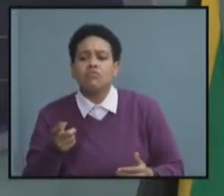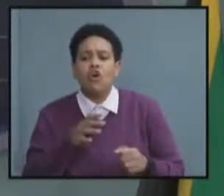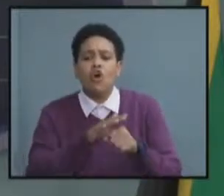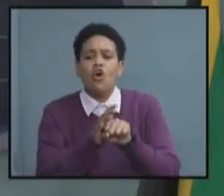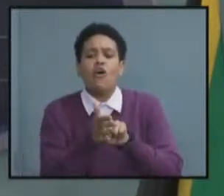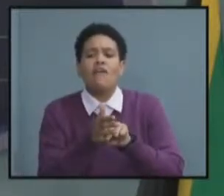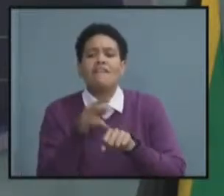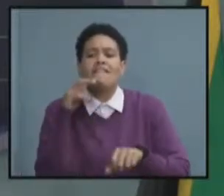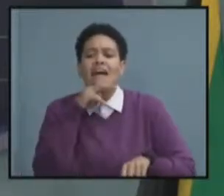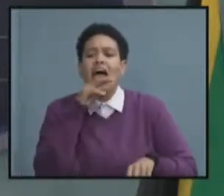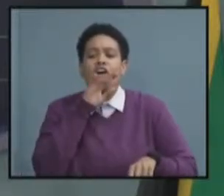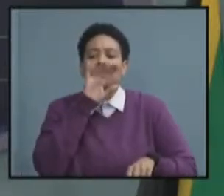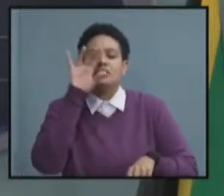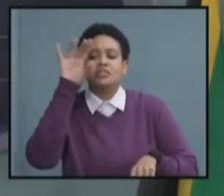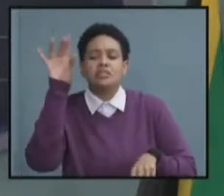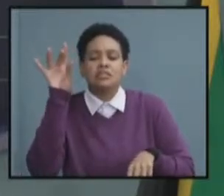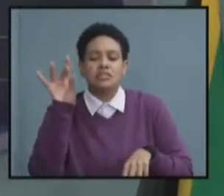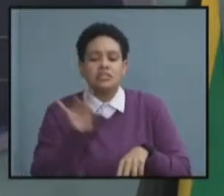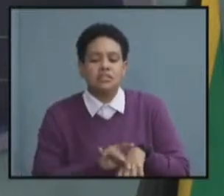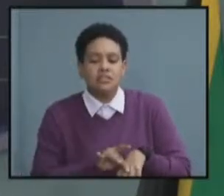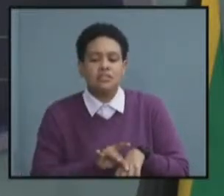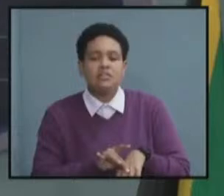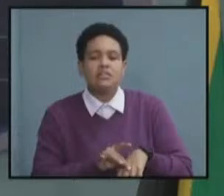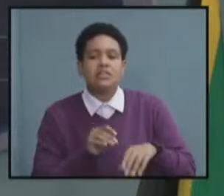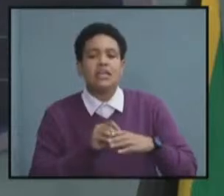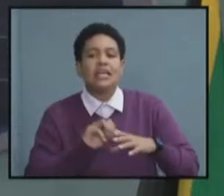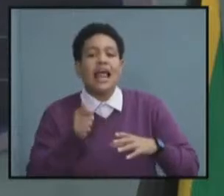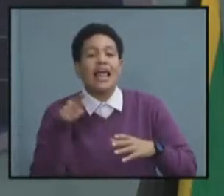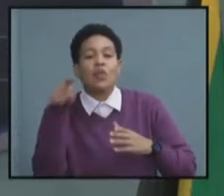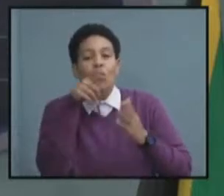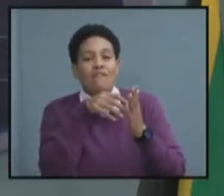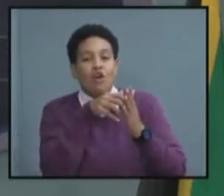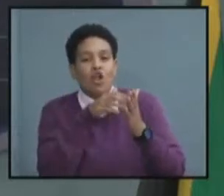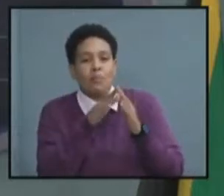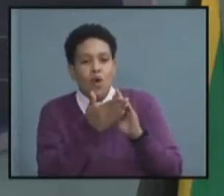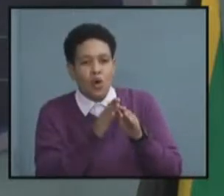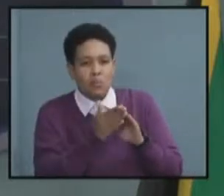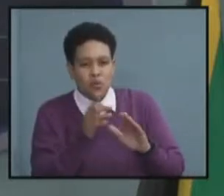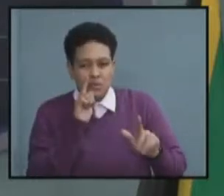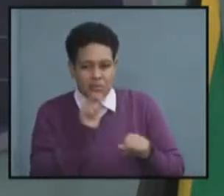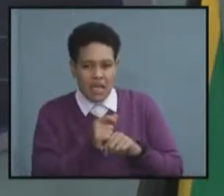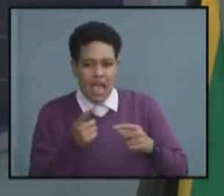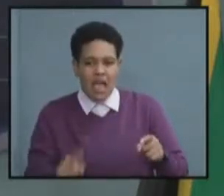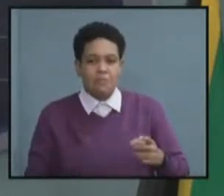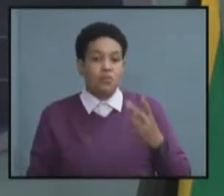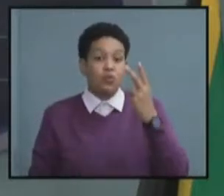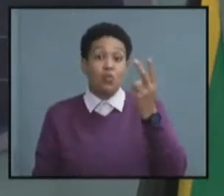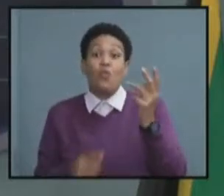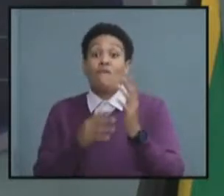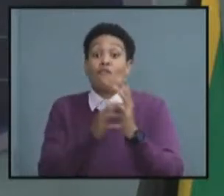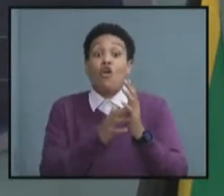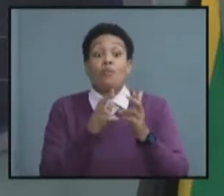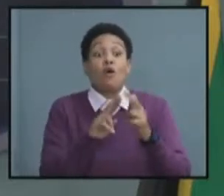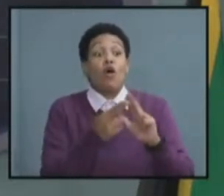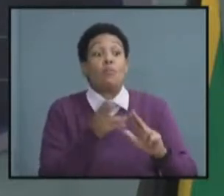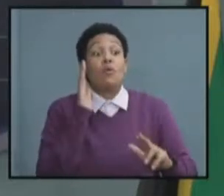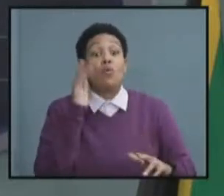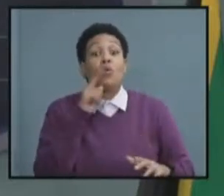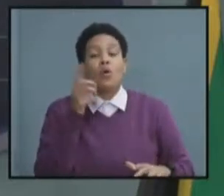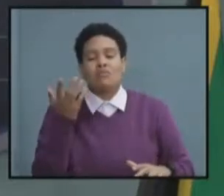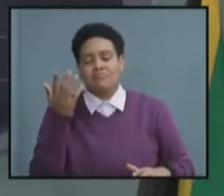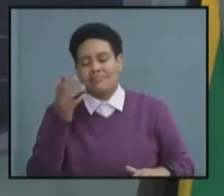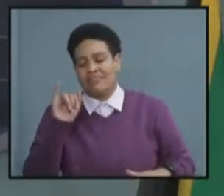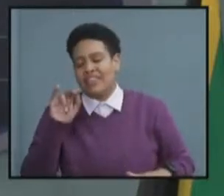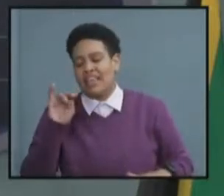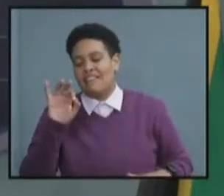COVID virus touches down in any of those vulnerable communities. Two such vulnerable communities would be